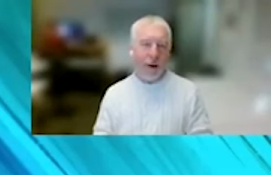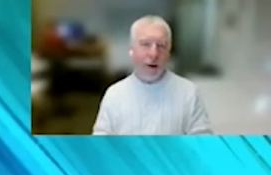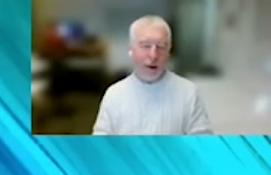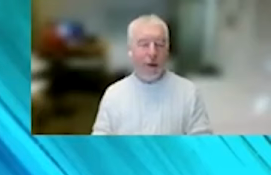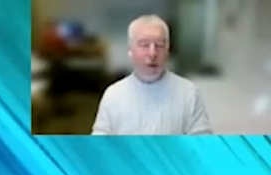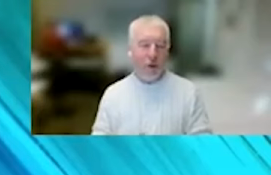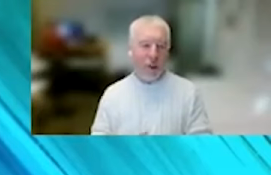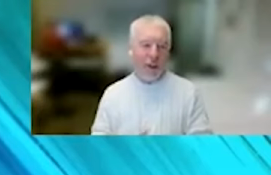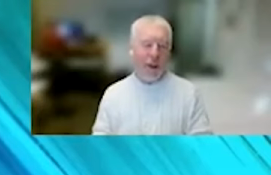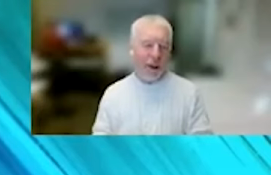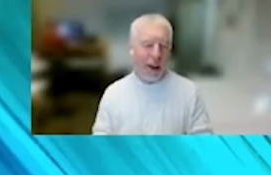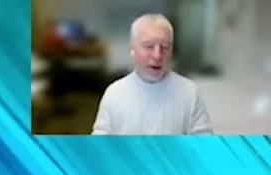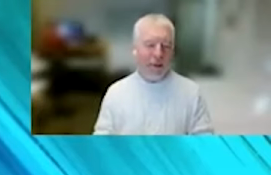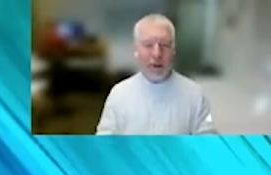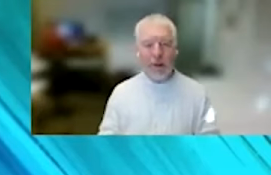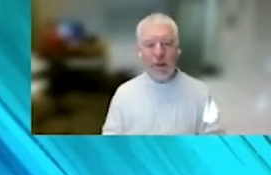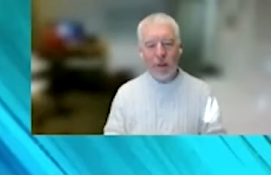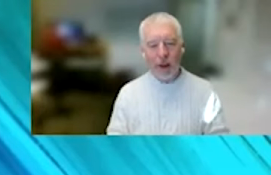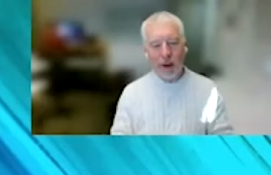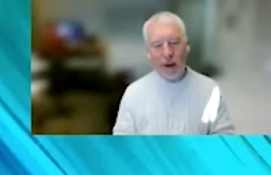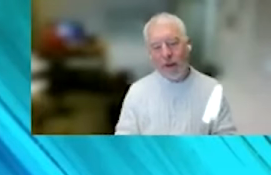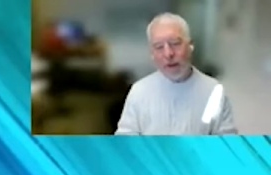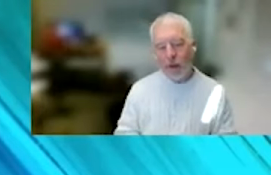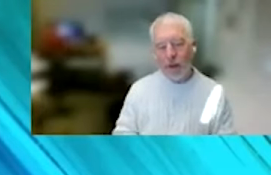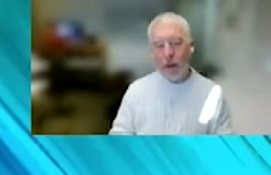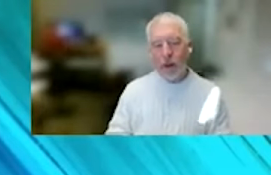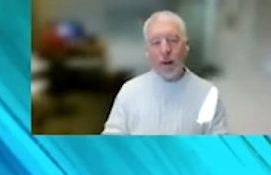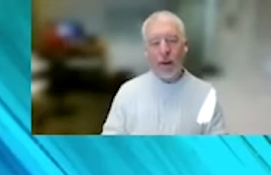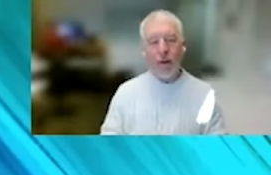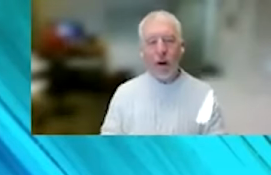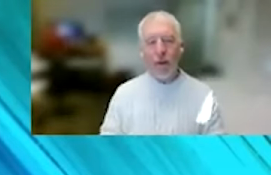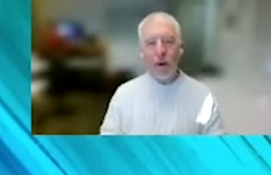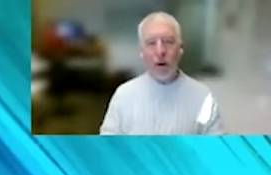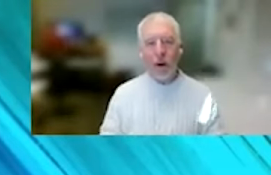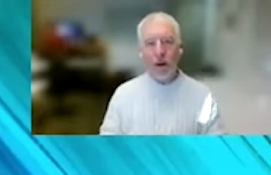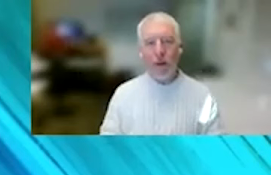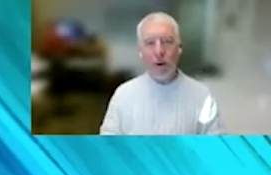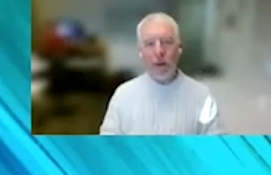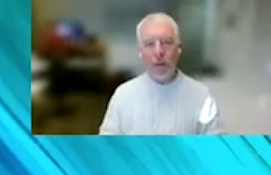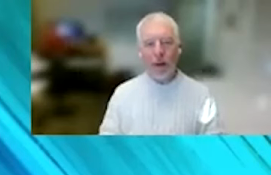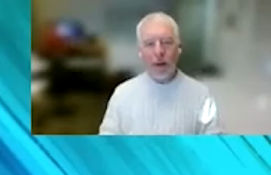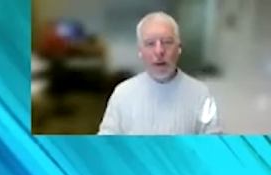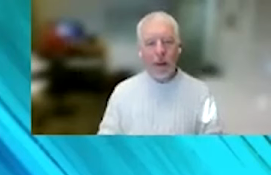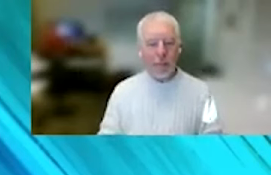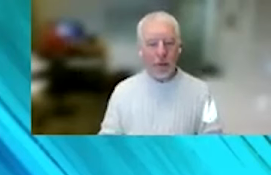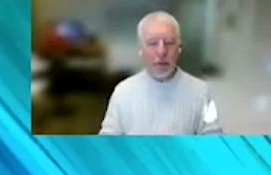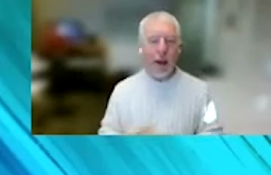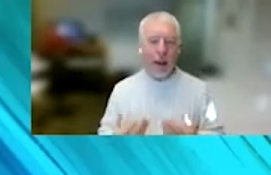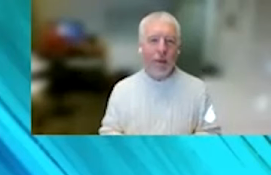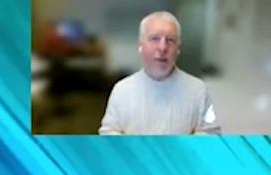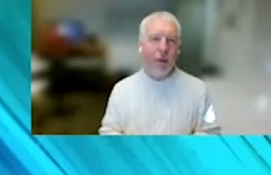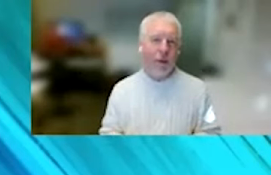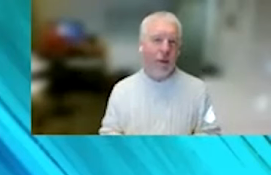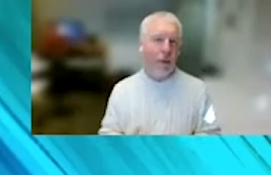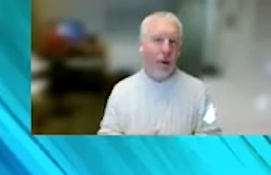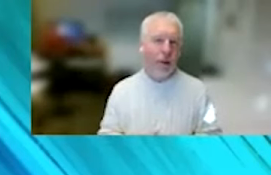captions are usually added to videos, often with deaf or hard of hearing communities in mind. But once you